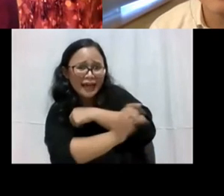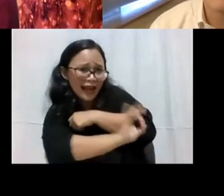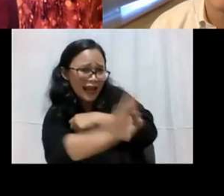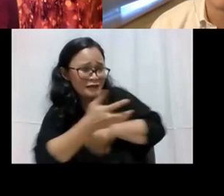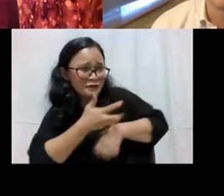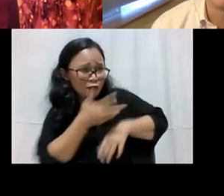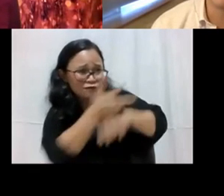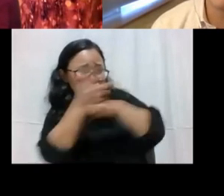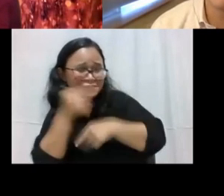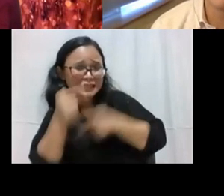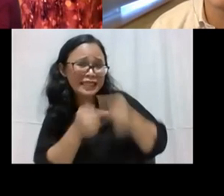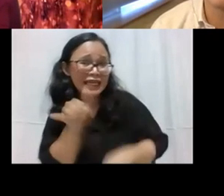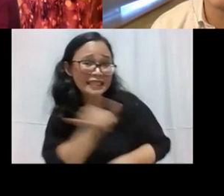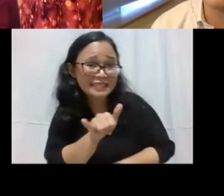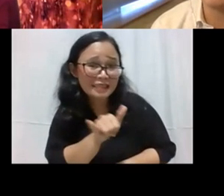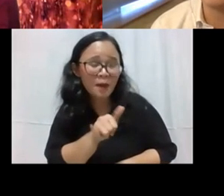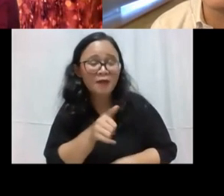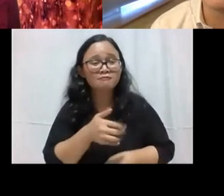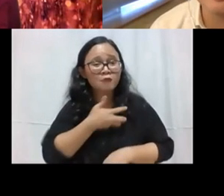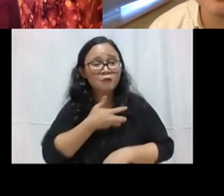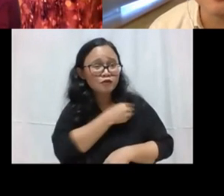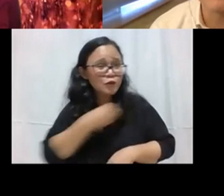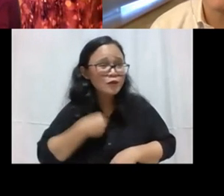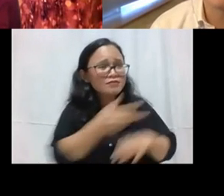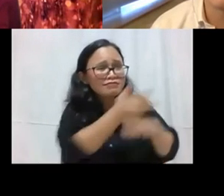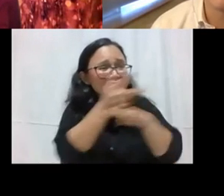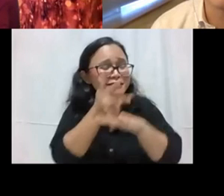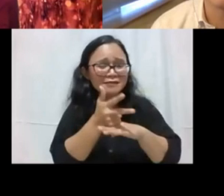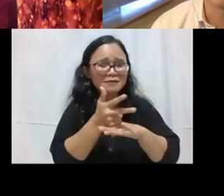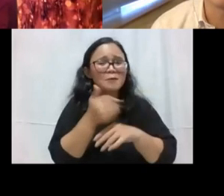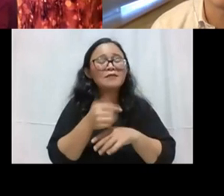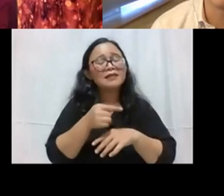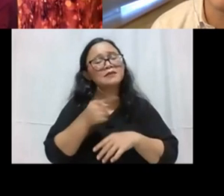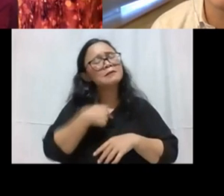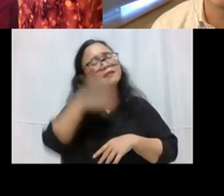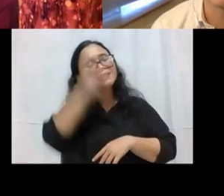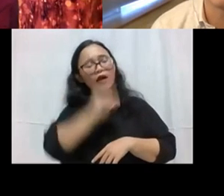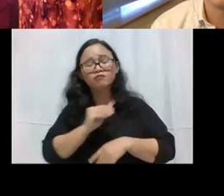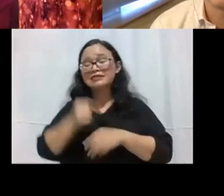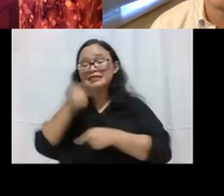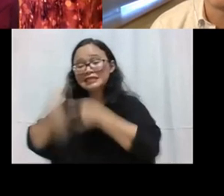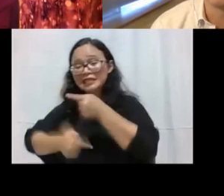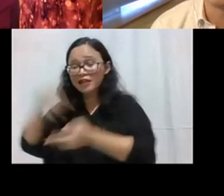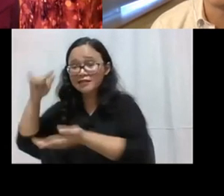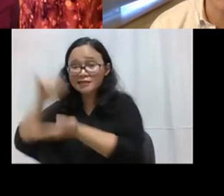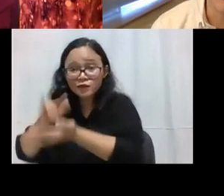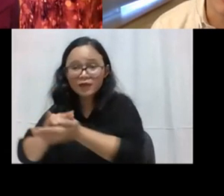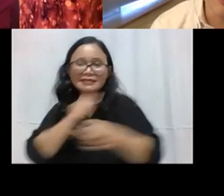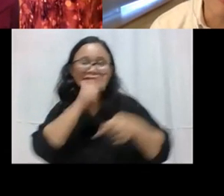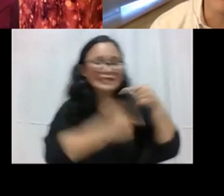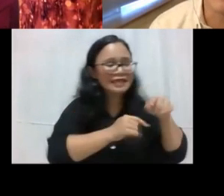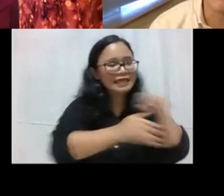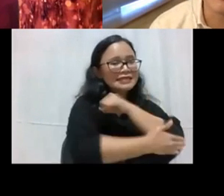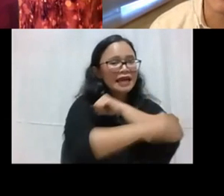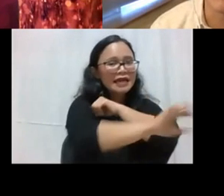takes, and also to witness how different societies responded to and responses were